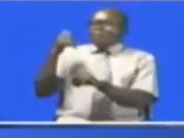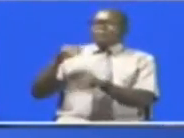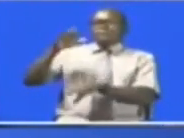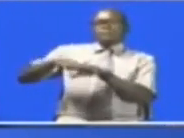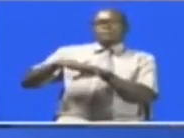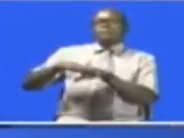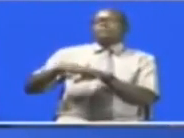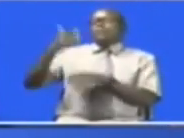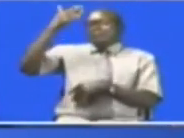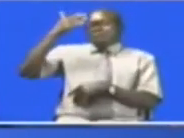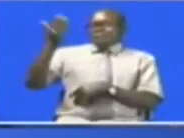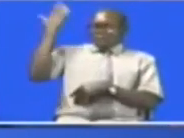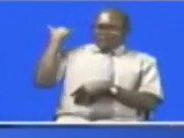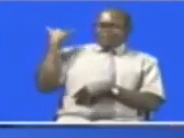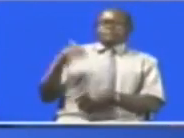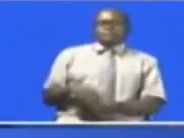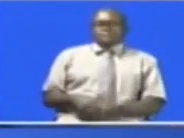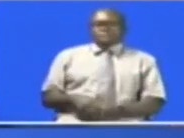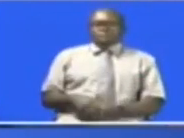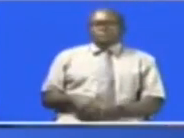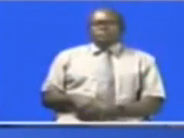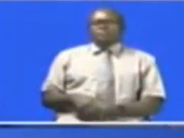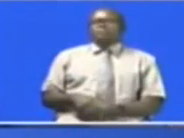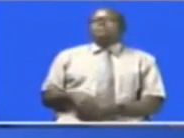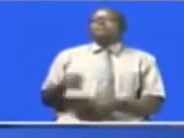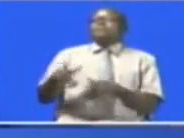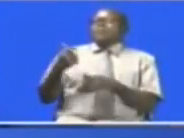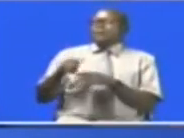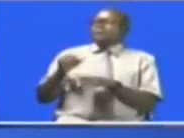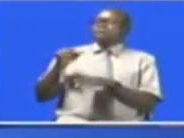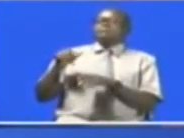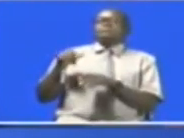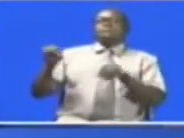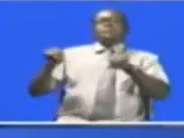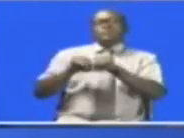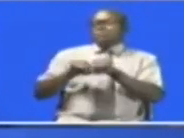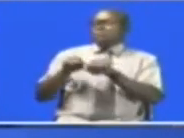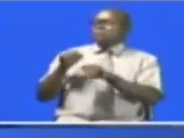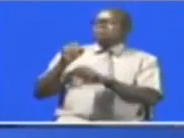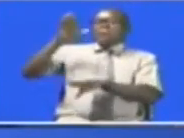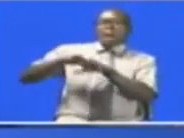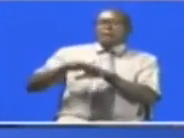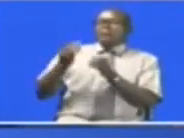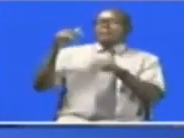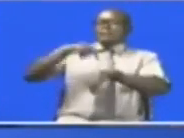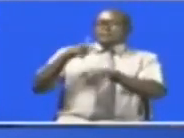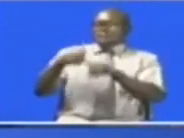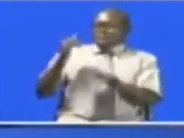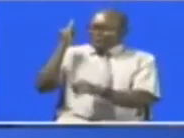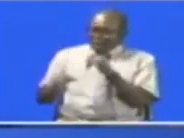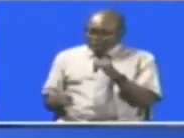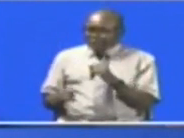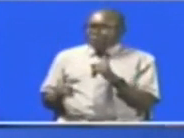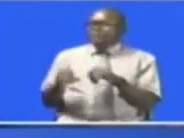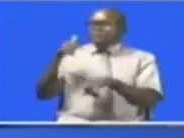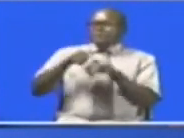on he was running behind me. Yeah. And he stepped on my shoes several times. But the